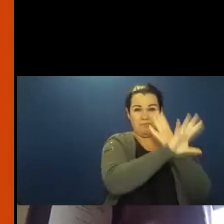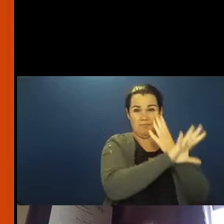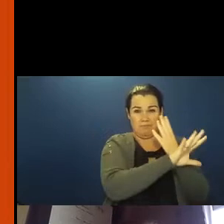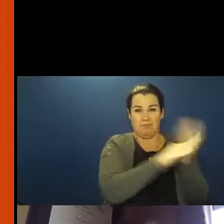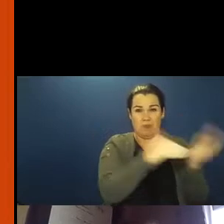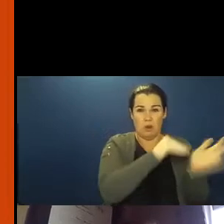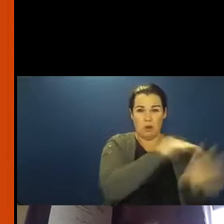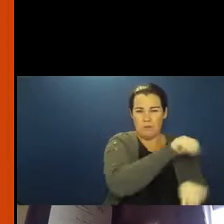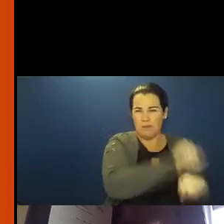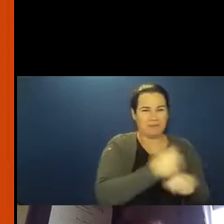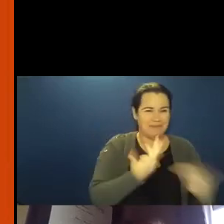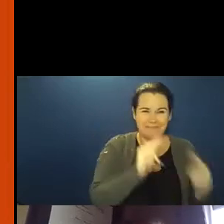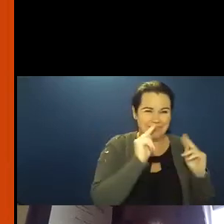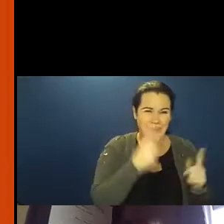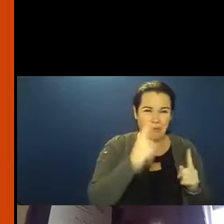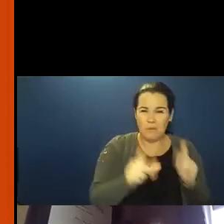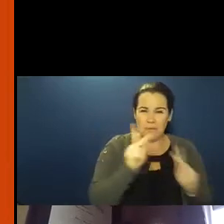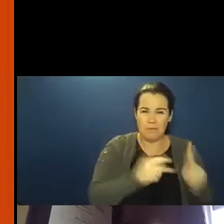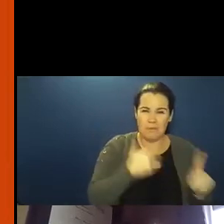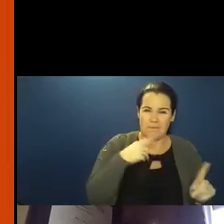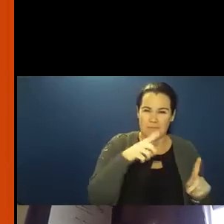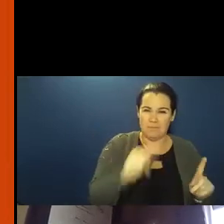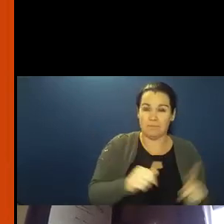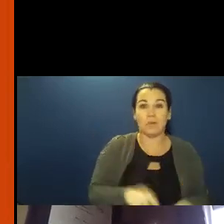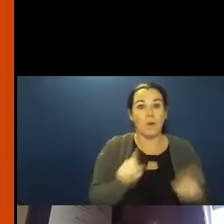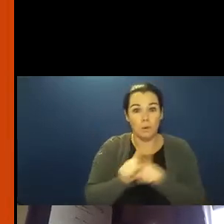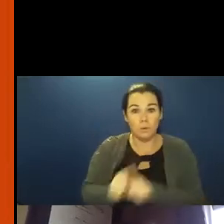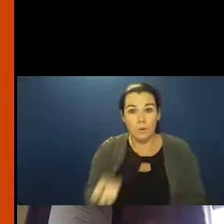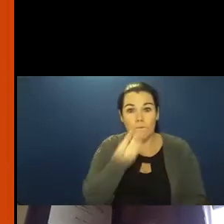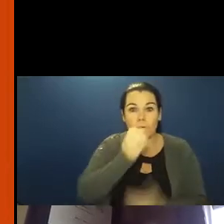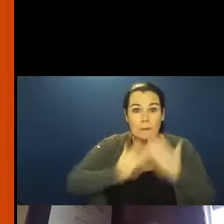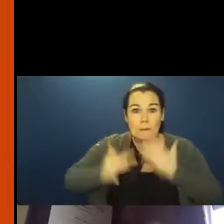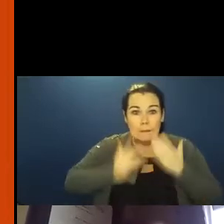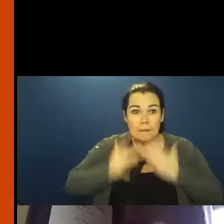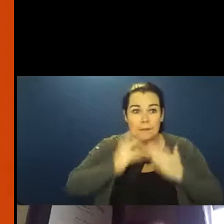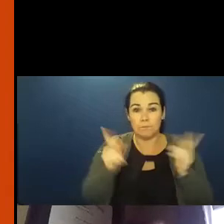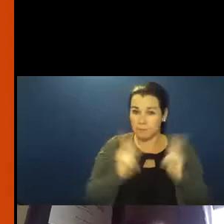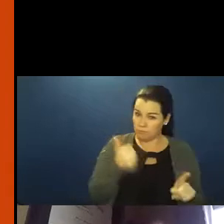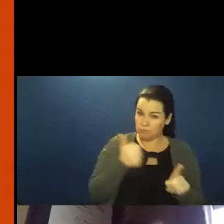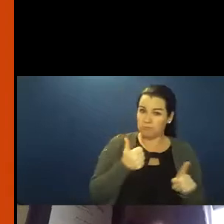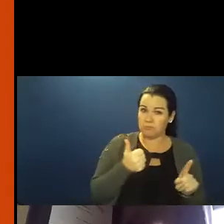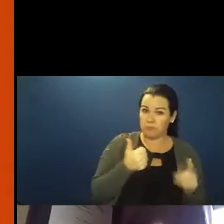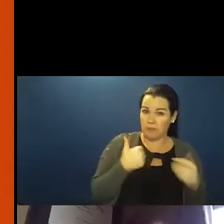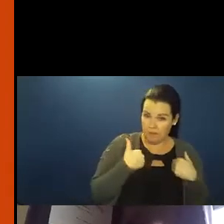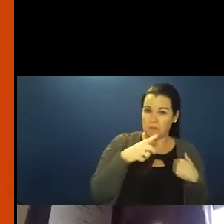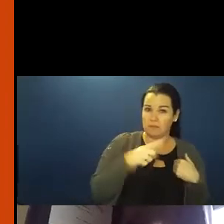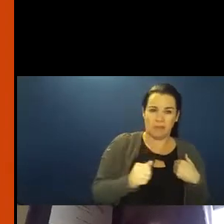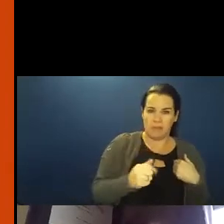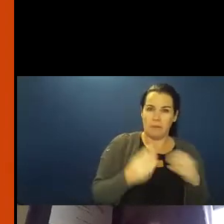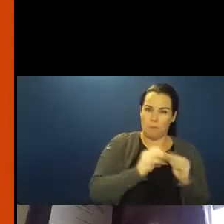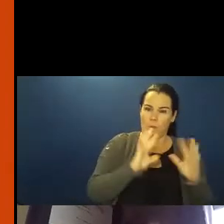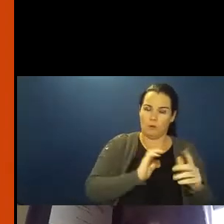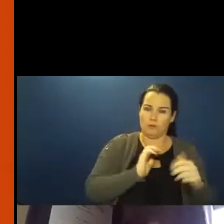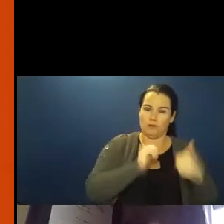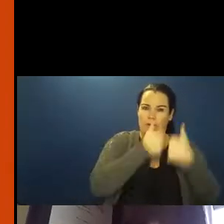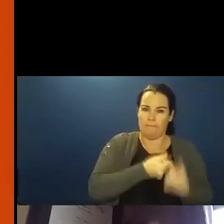the further obstacles of food insecurity and the obstacles that people with disabilities face there. And finally, Andrew